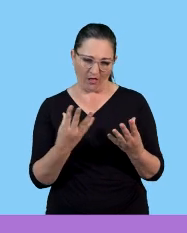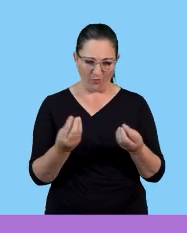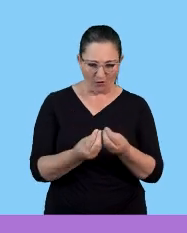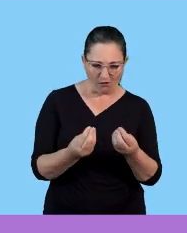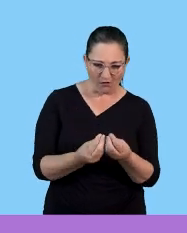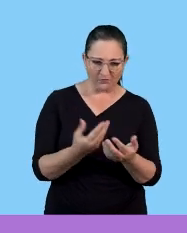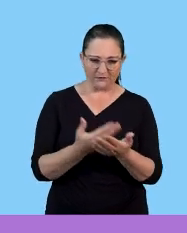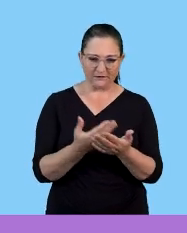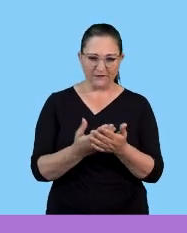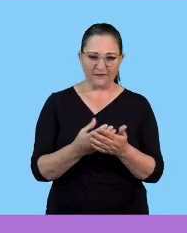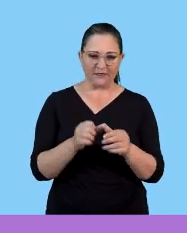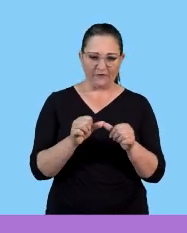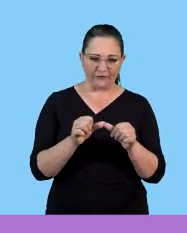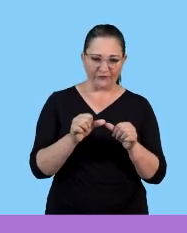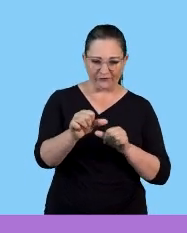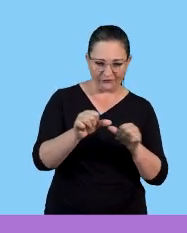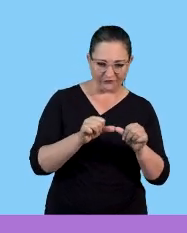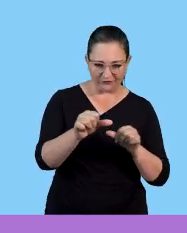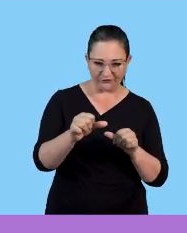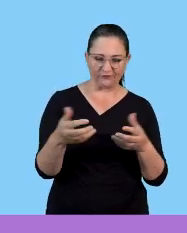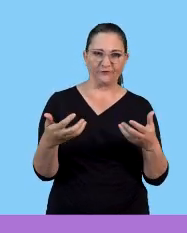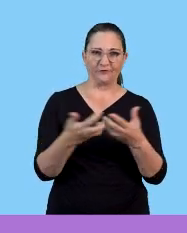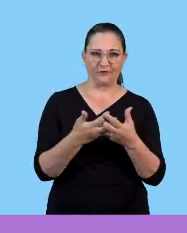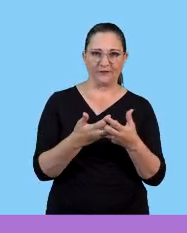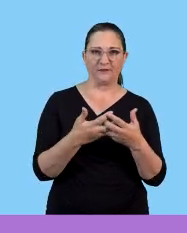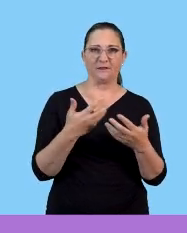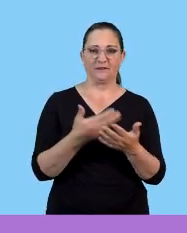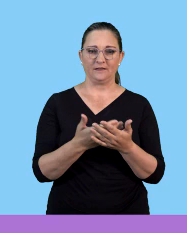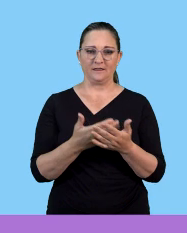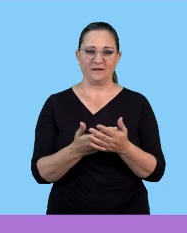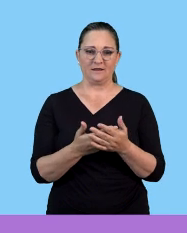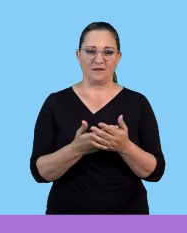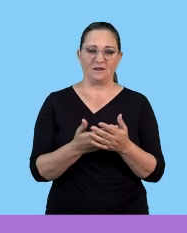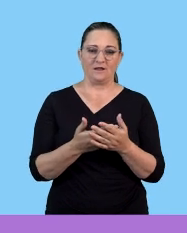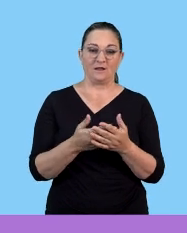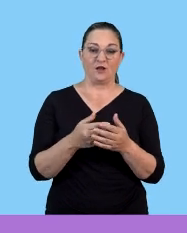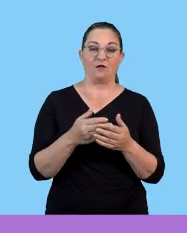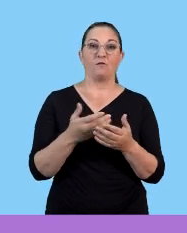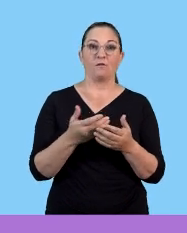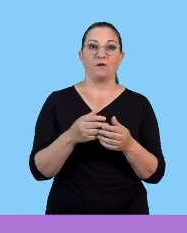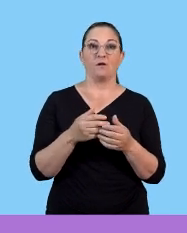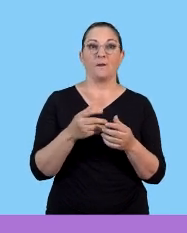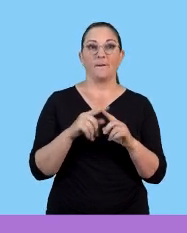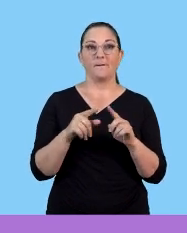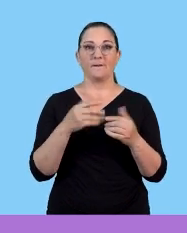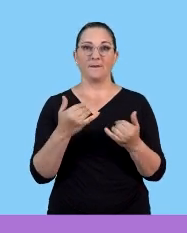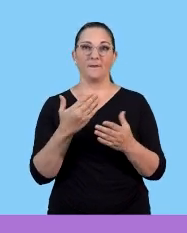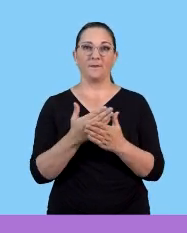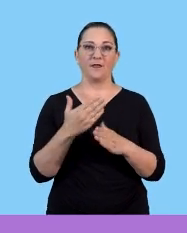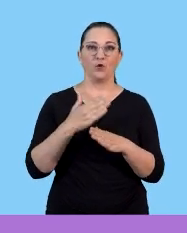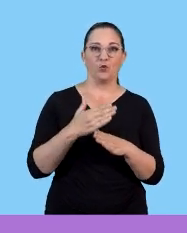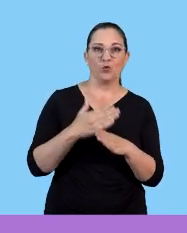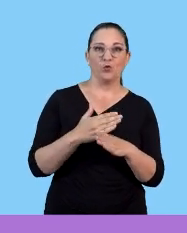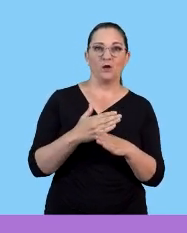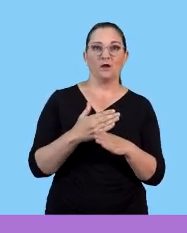can fit across the length of an object and the amount of the object that can fit across the breadth